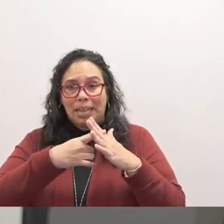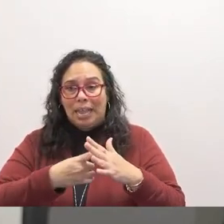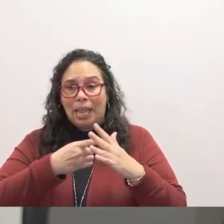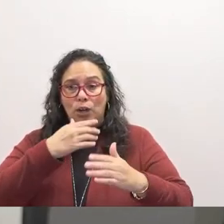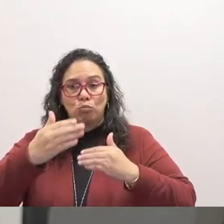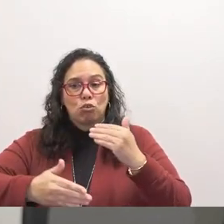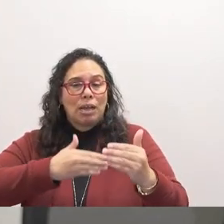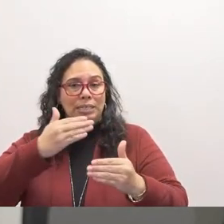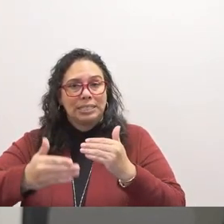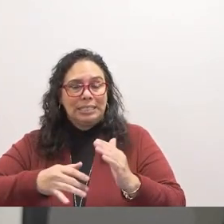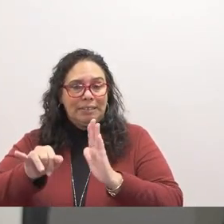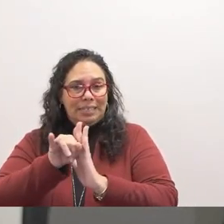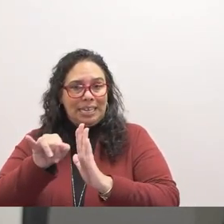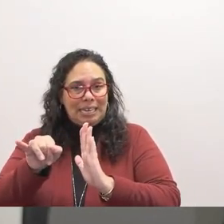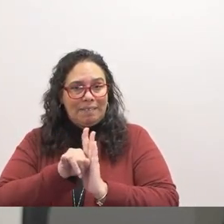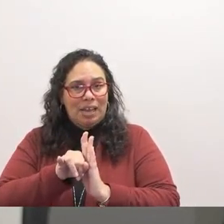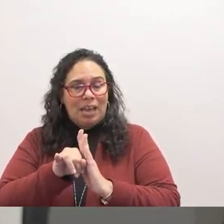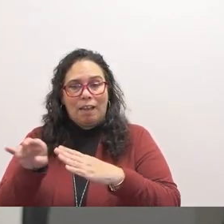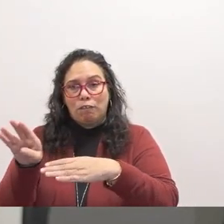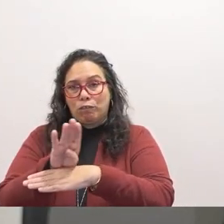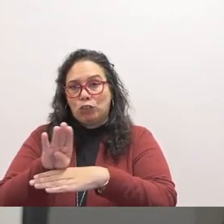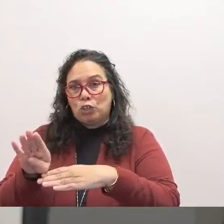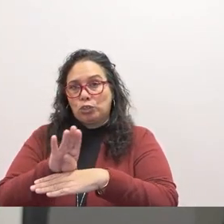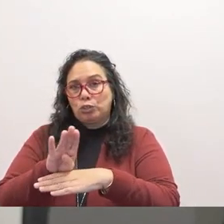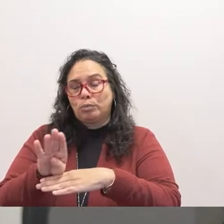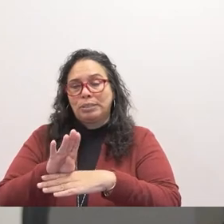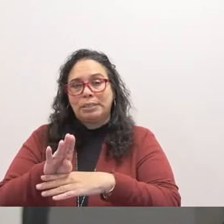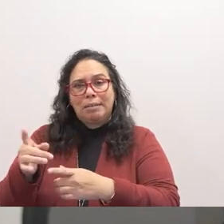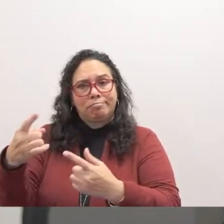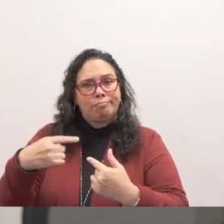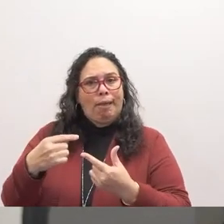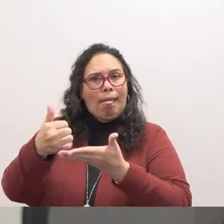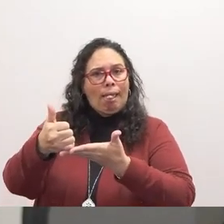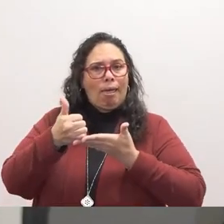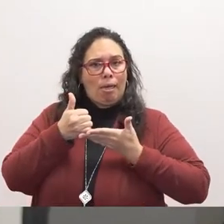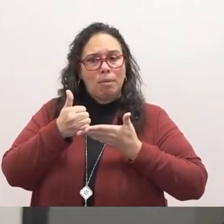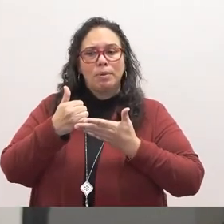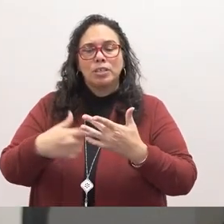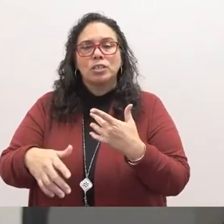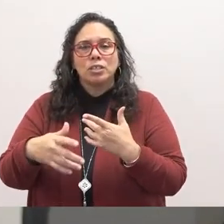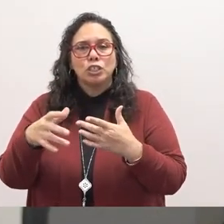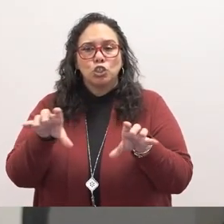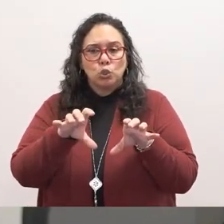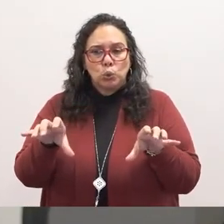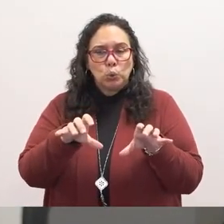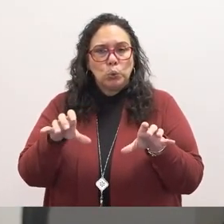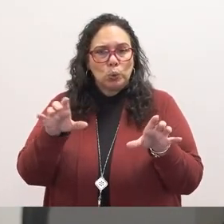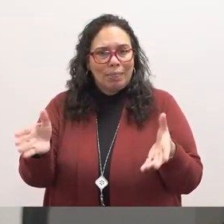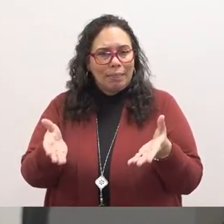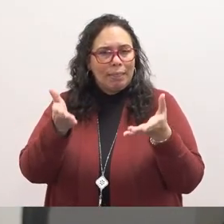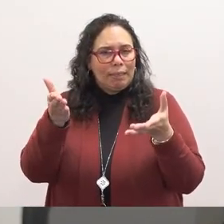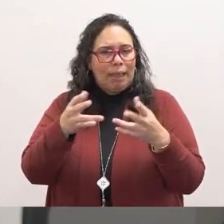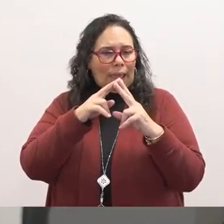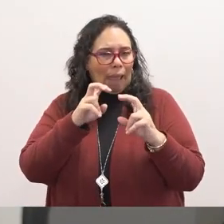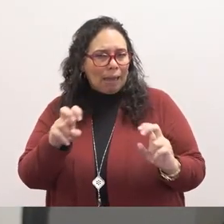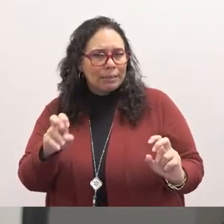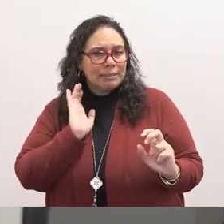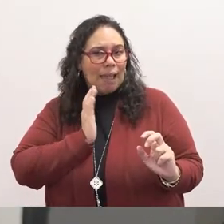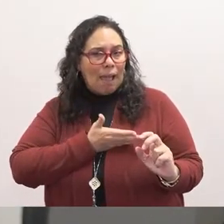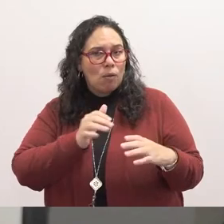of identifying firms in the industry that could come in and help us to do some of the heavy lifting to really analyze our practices and